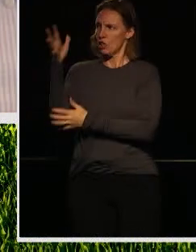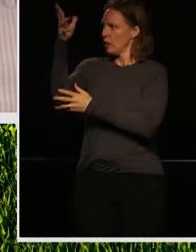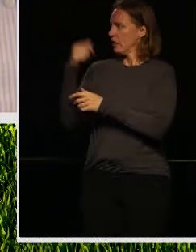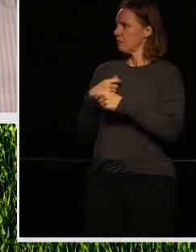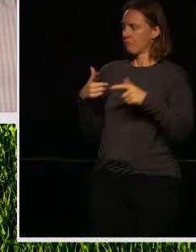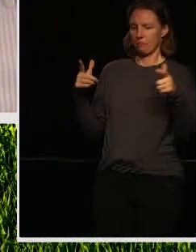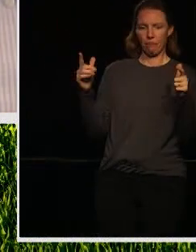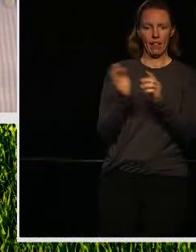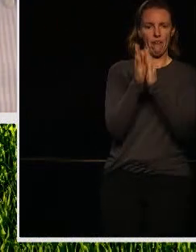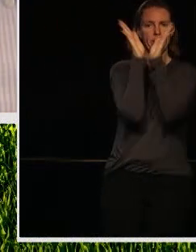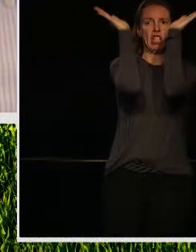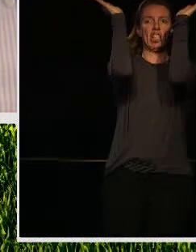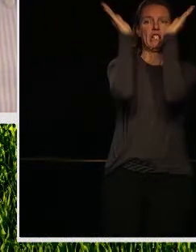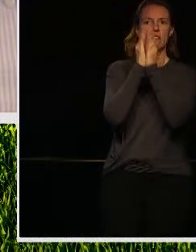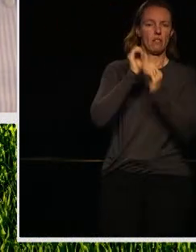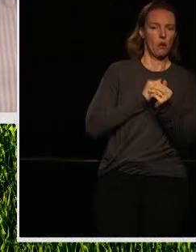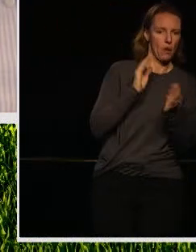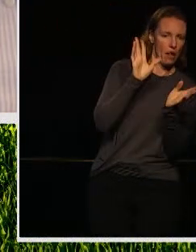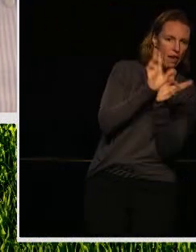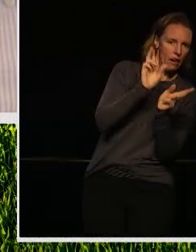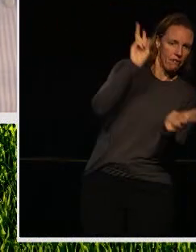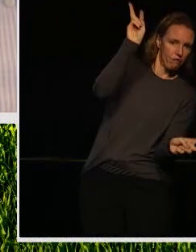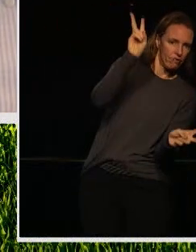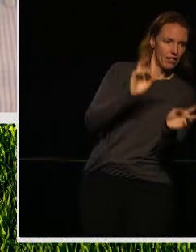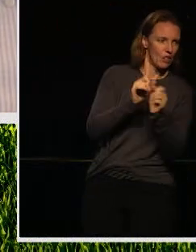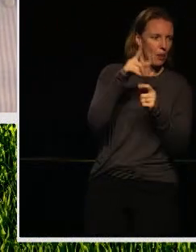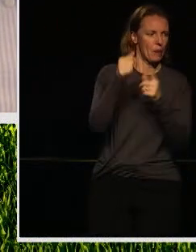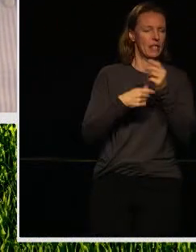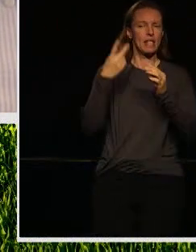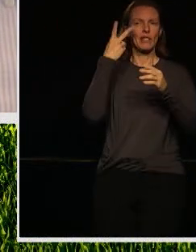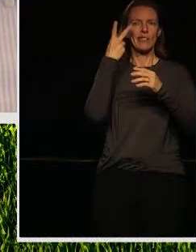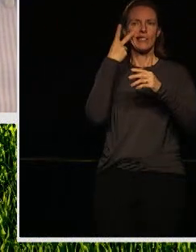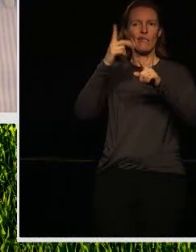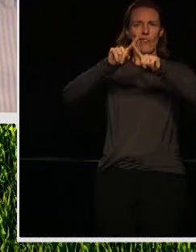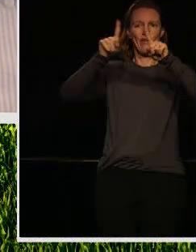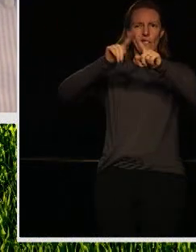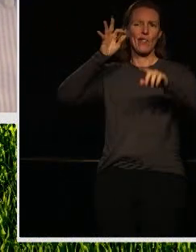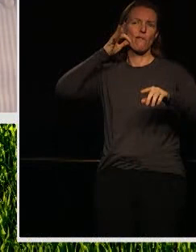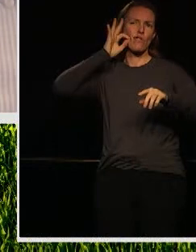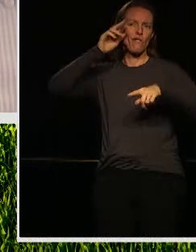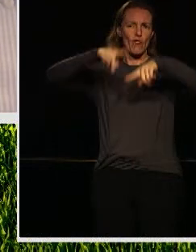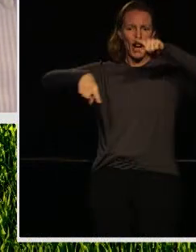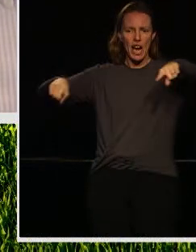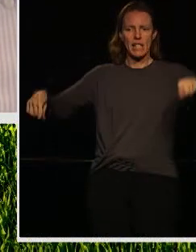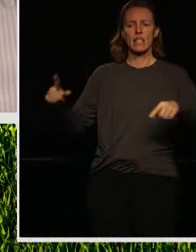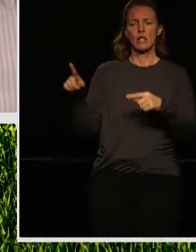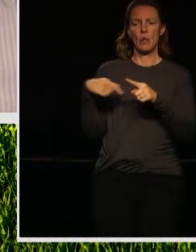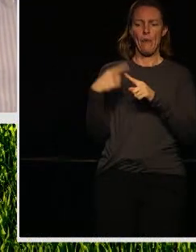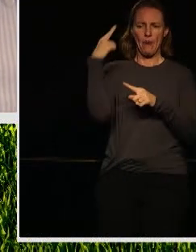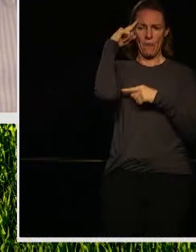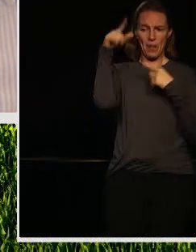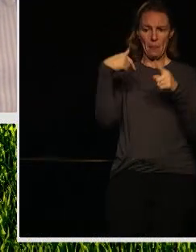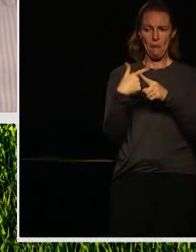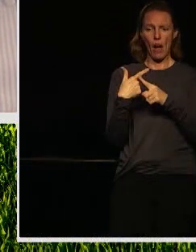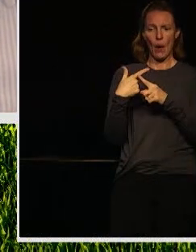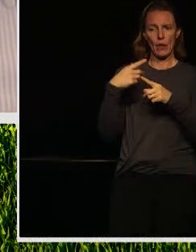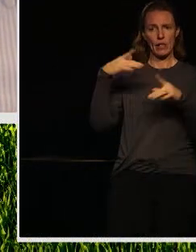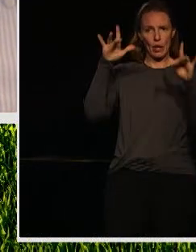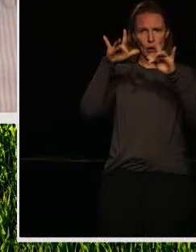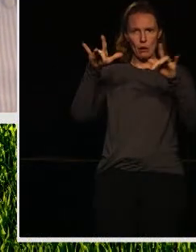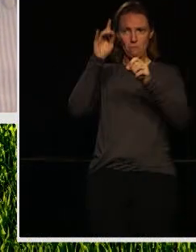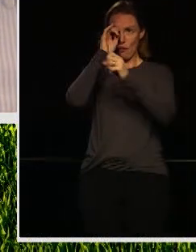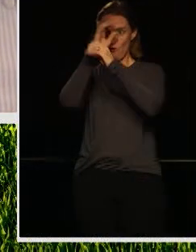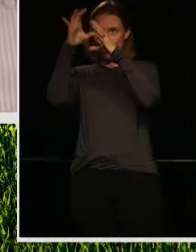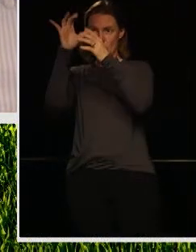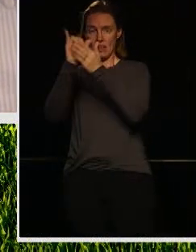look like Y's. And so, there's so many, let alone the different fruit varieties. So when you think about things like computer vision, which is